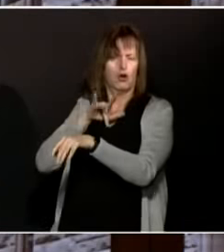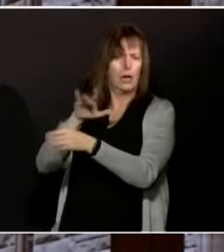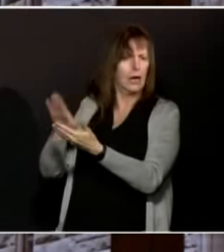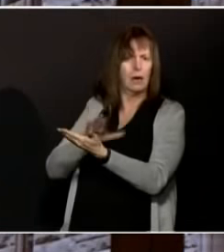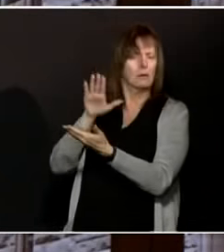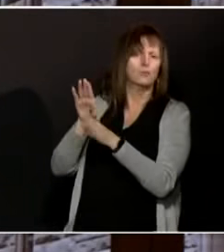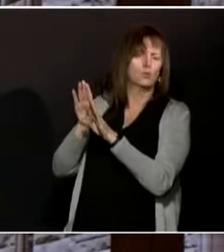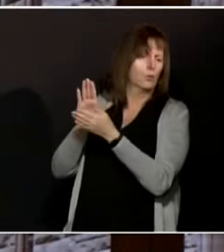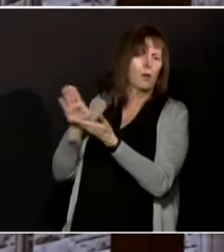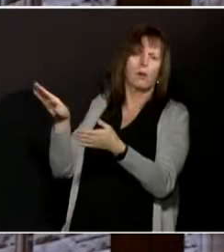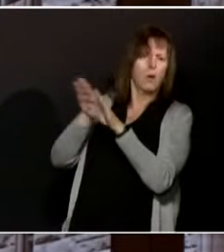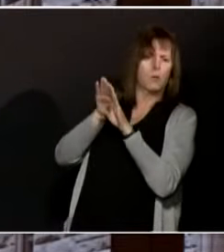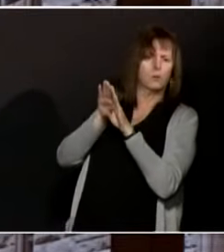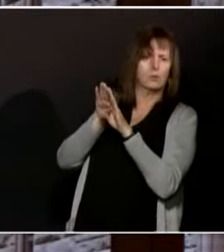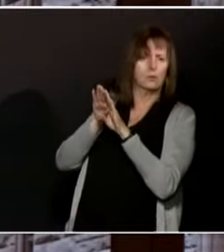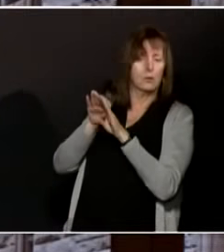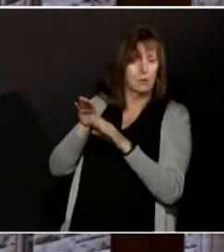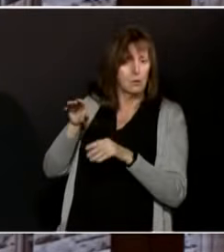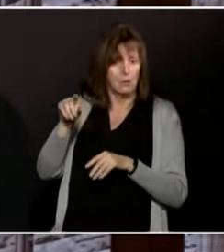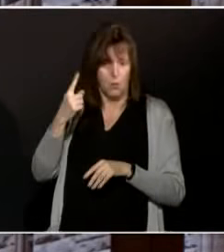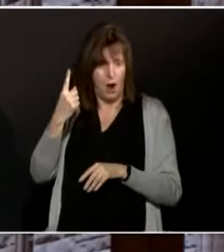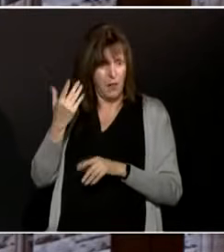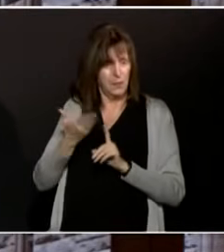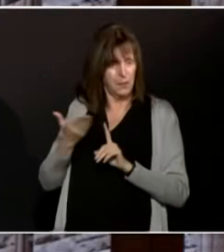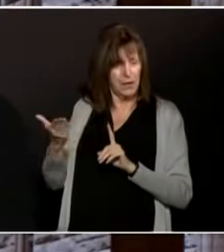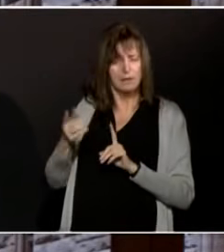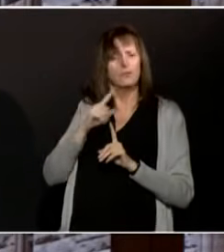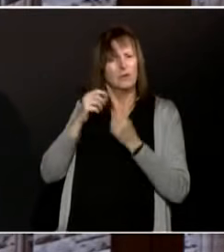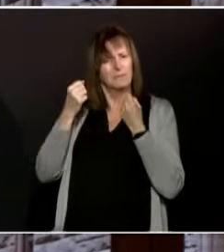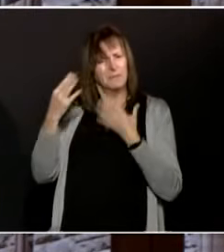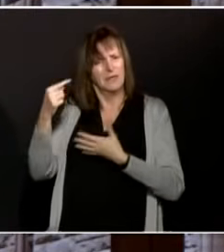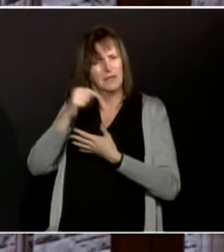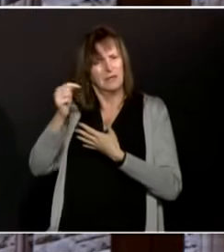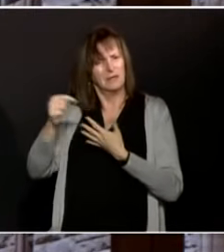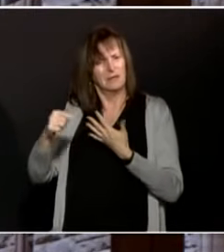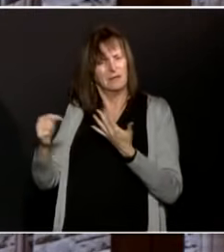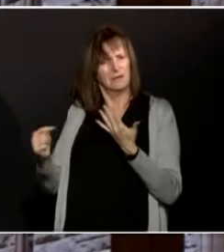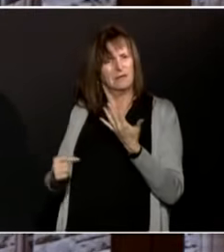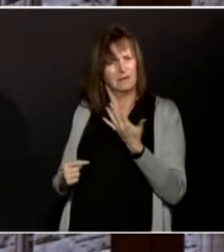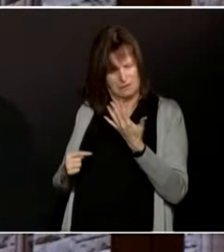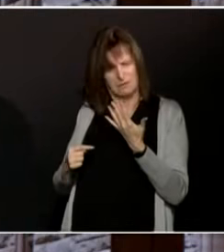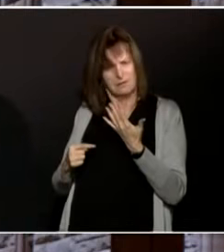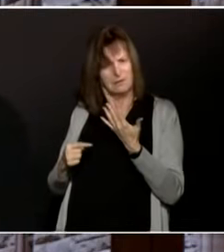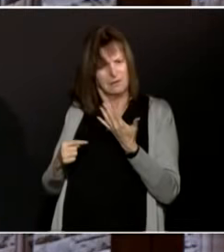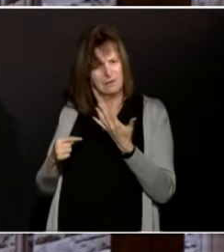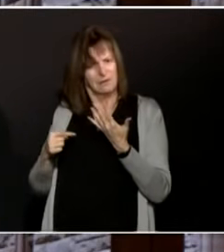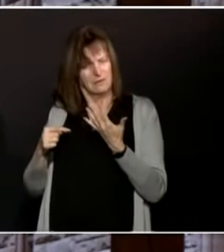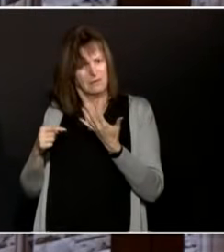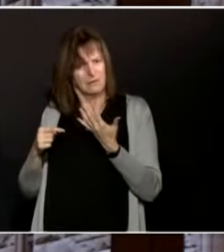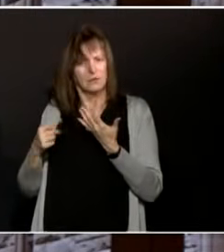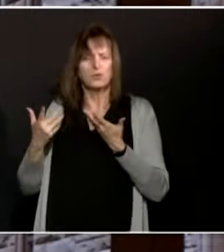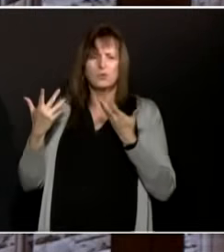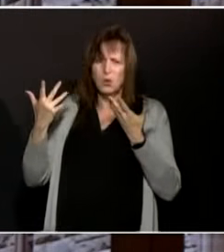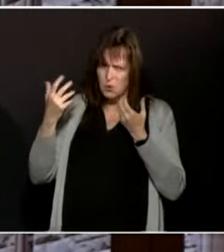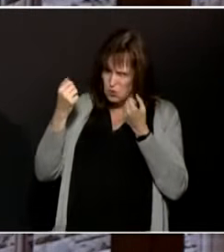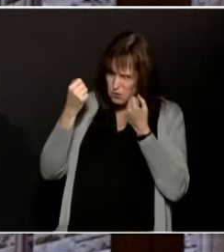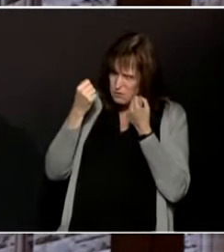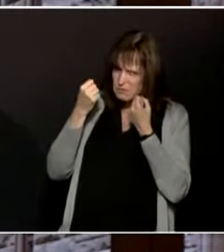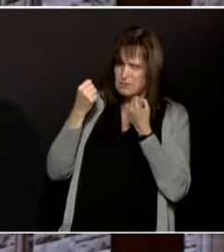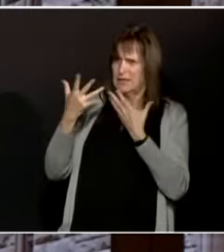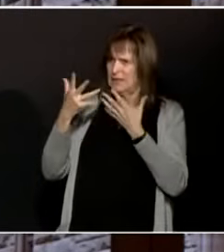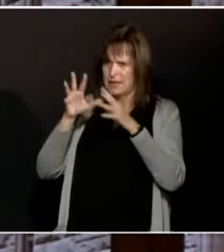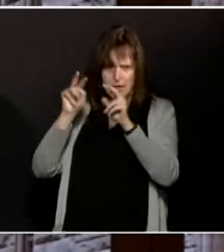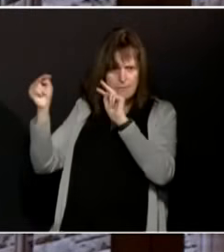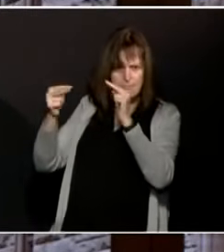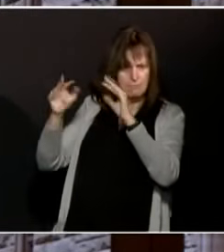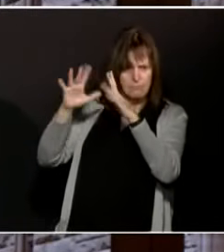one. And they assessed it as it moved its way through their at-risk populations and did a number of steps to stem that, and we assisted them from the